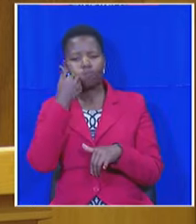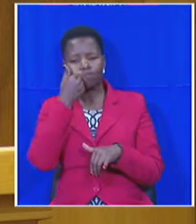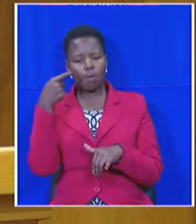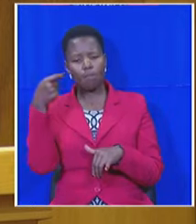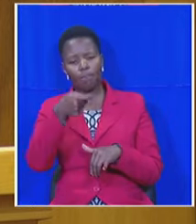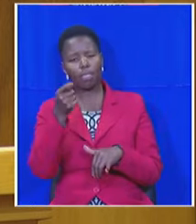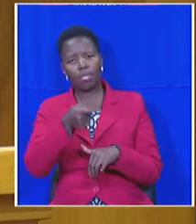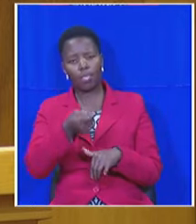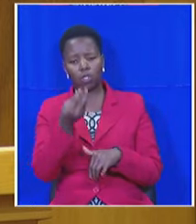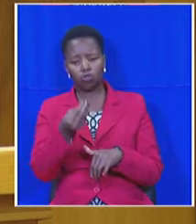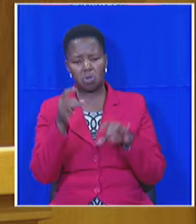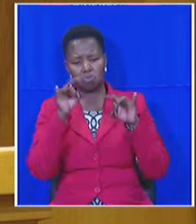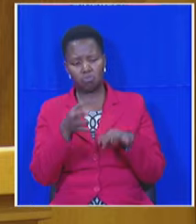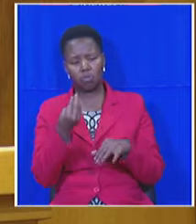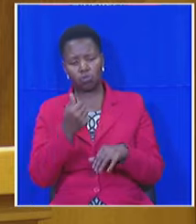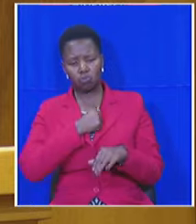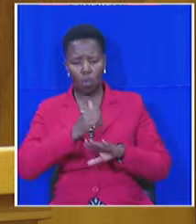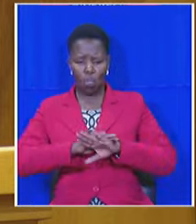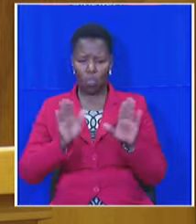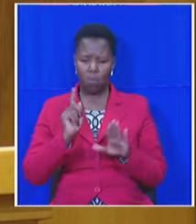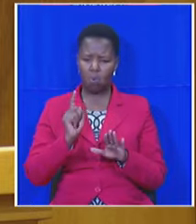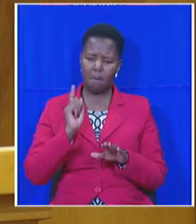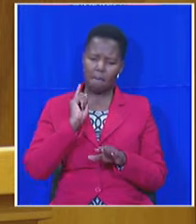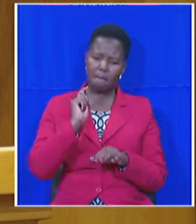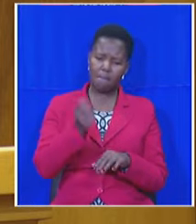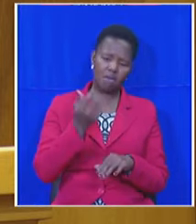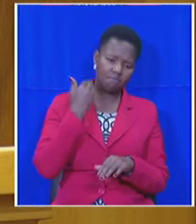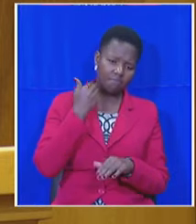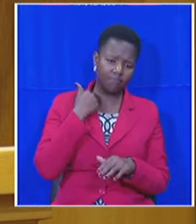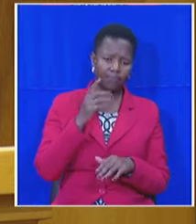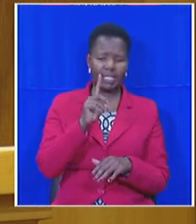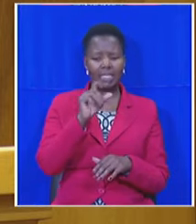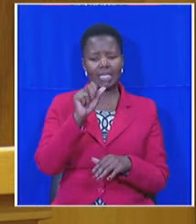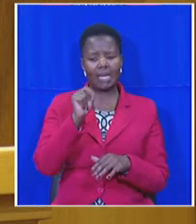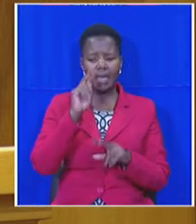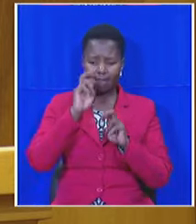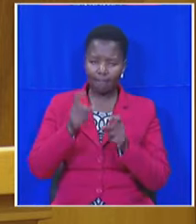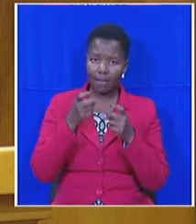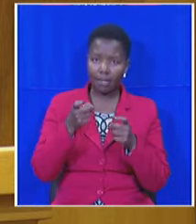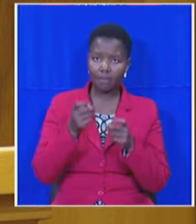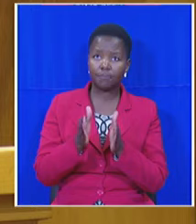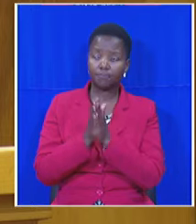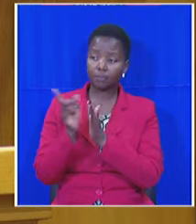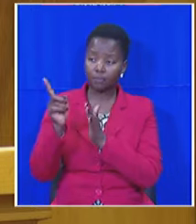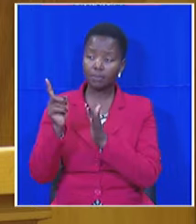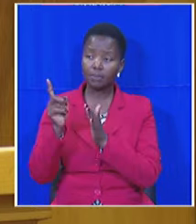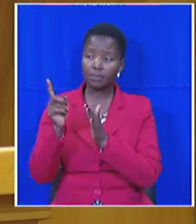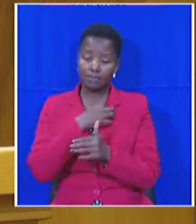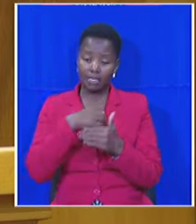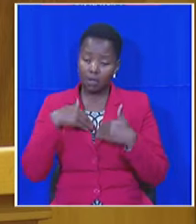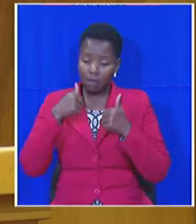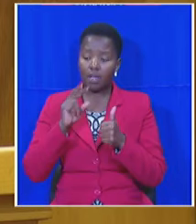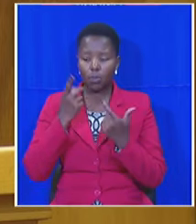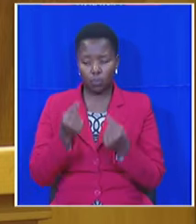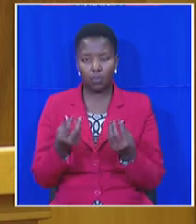end up saying it's not my child, it's unaffordable for them to do tests. And I'm sure the Minister of Health is here, he's sitting and he's listening, and he's going to do something